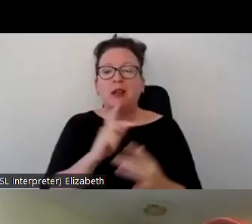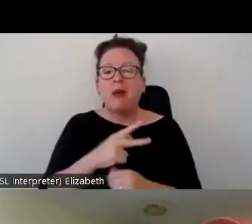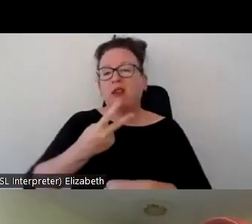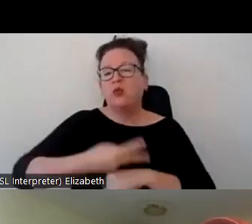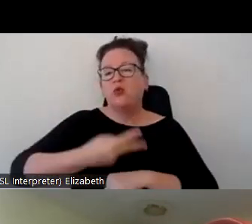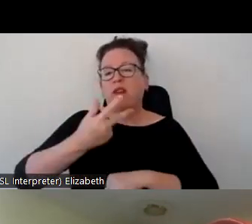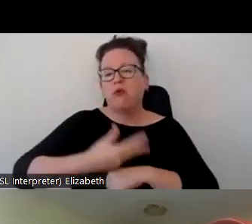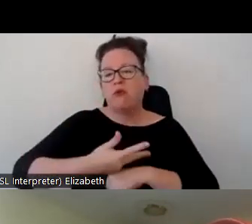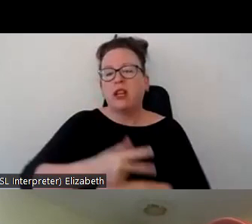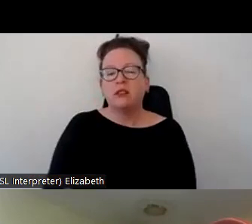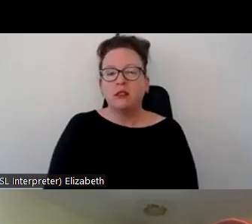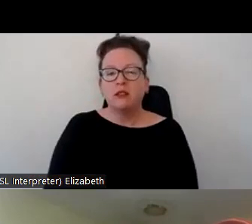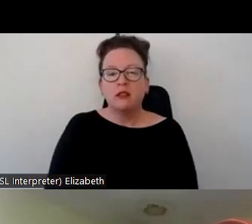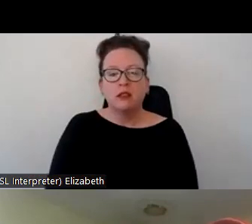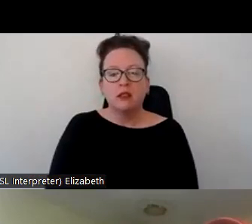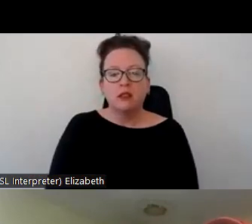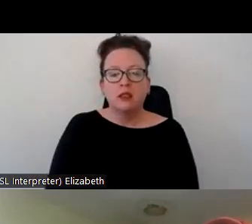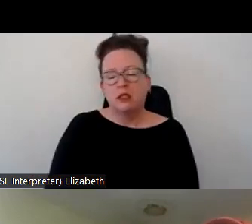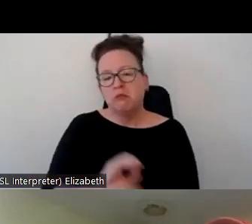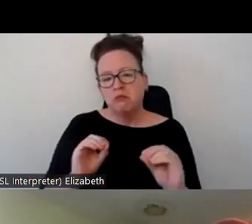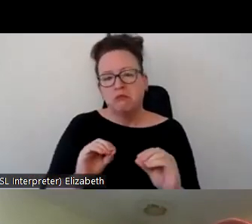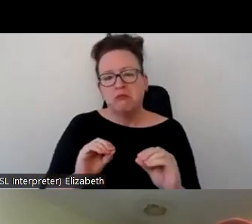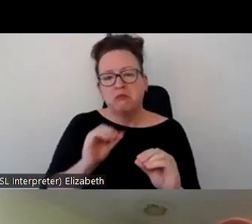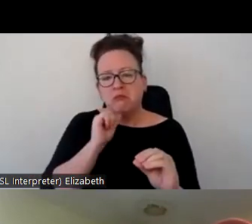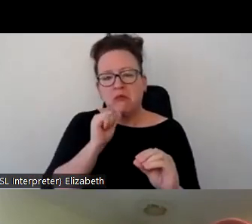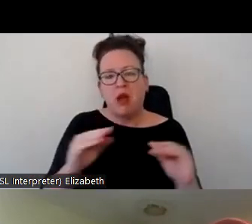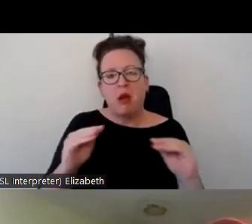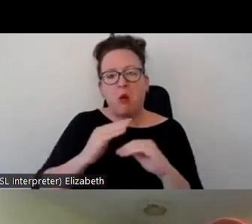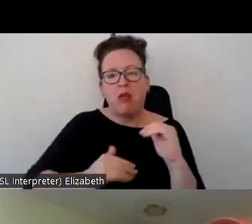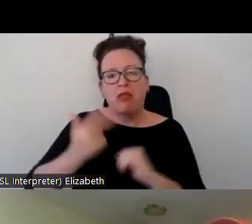days. No later than 3. Usually it's